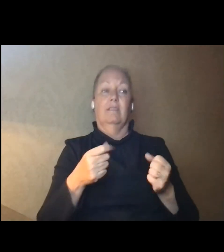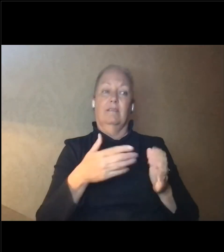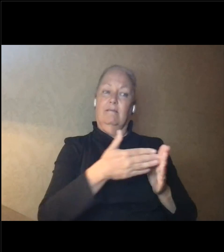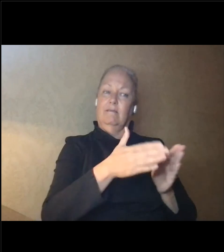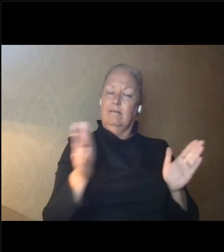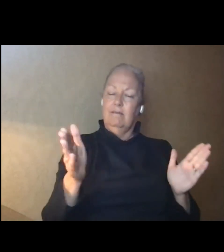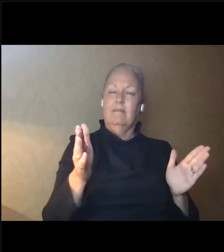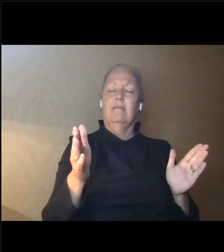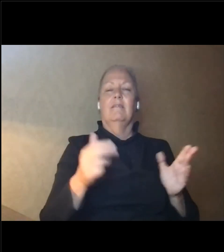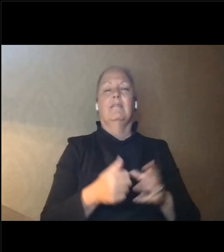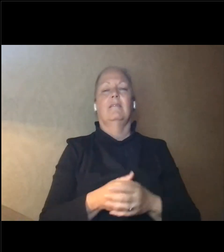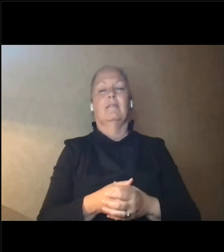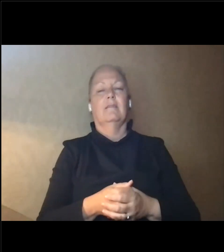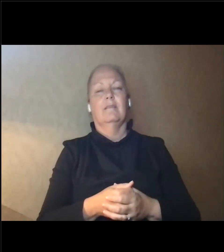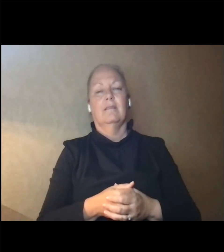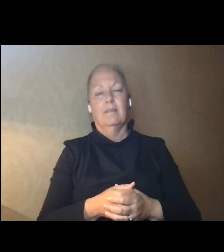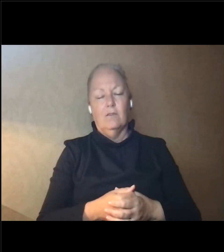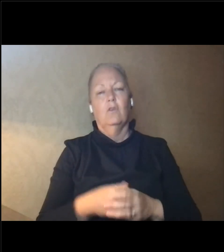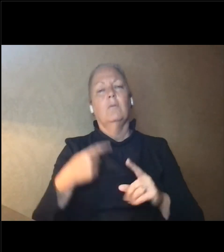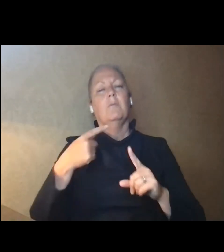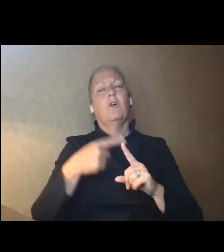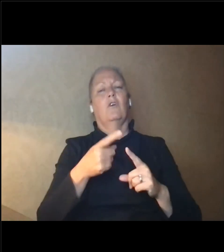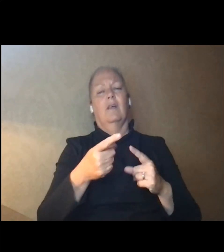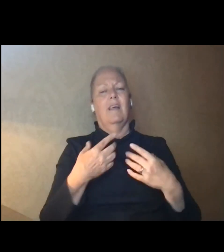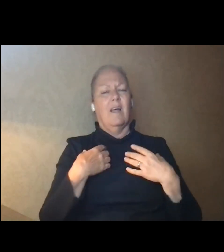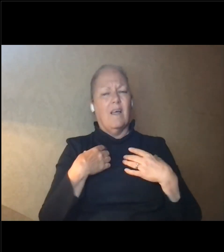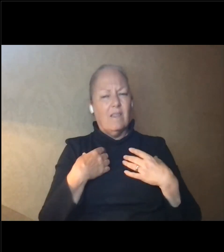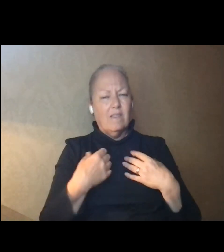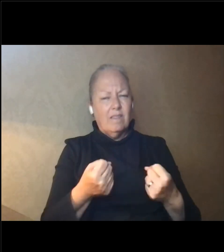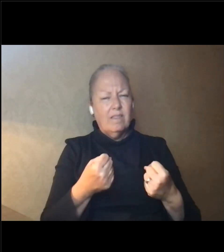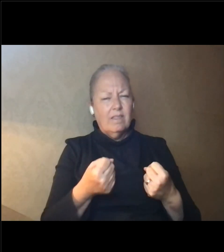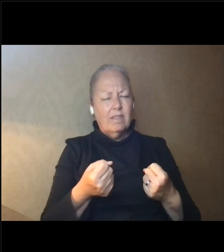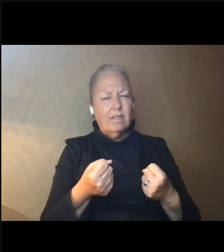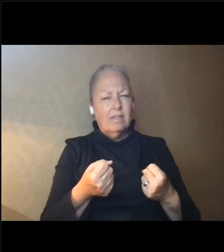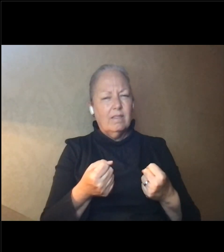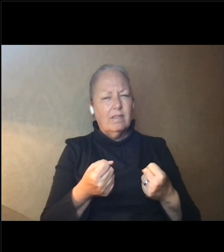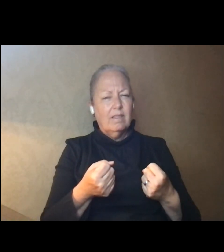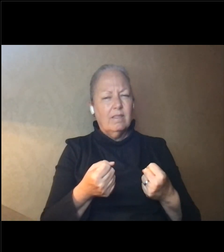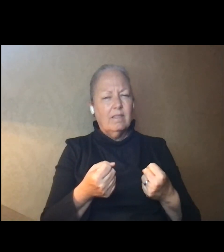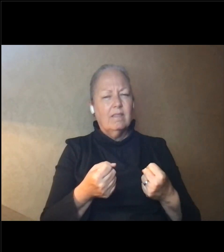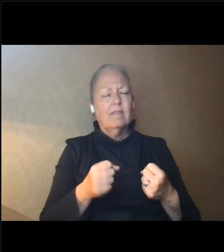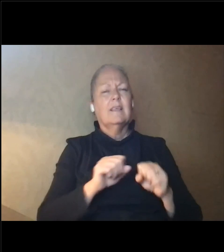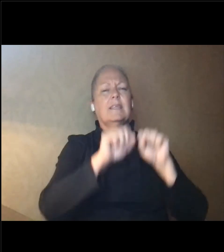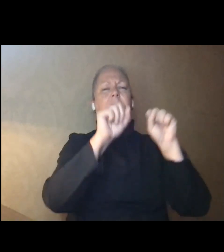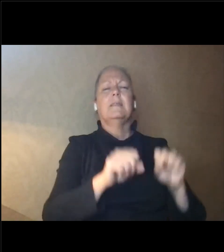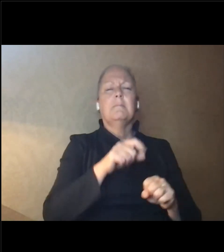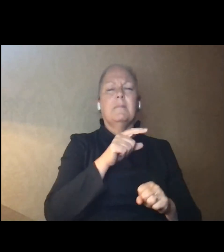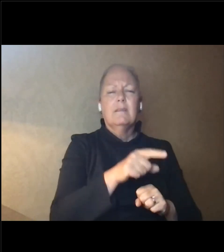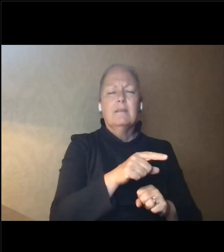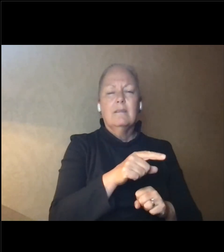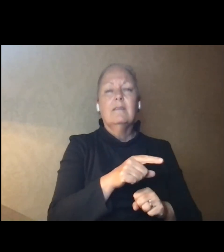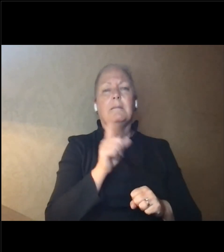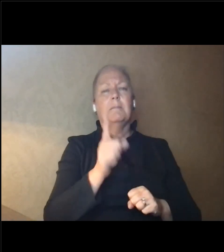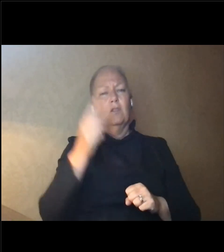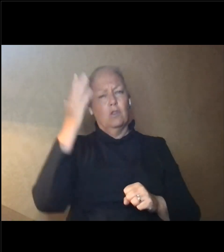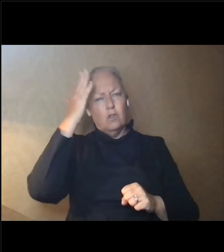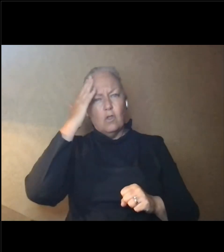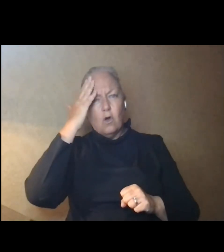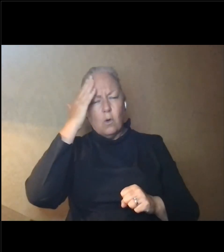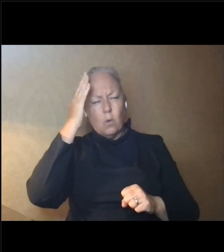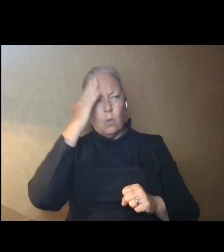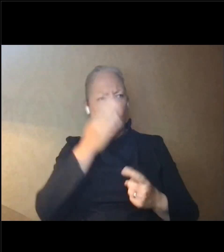into the into health system, when we talk about, it requires effective referral pathways, availability